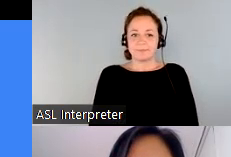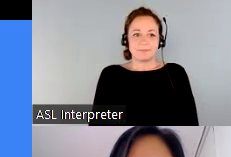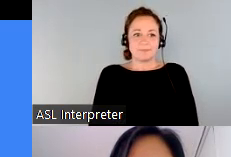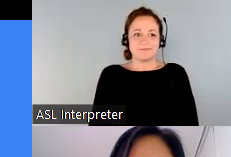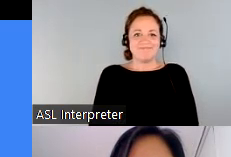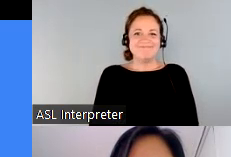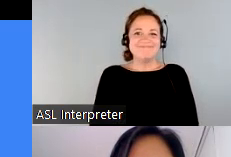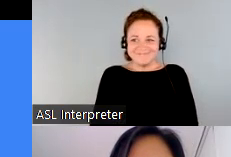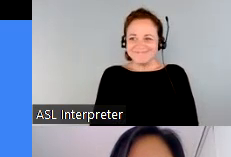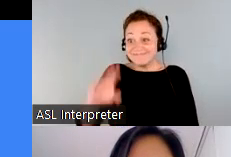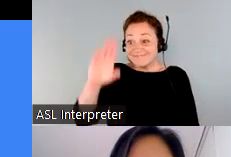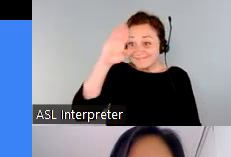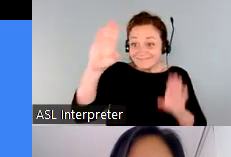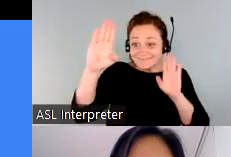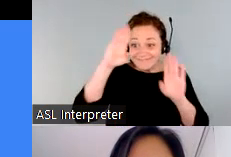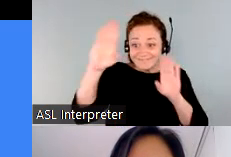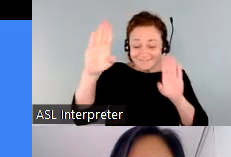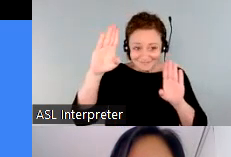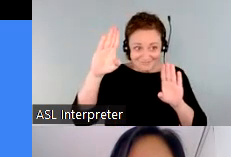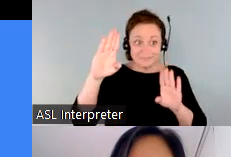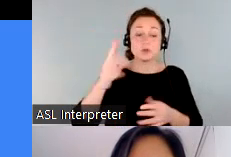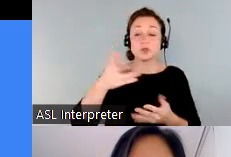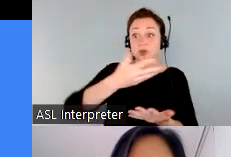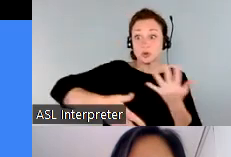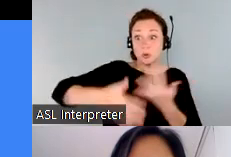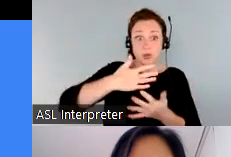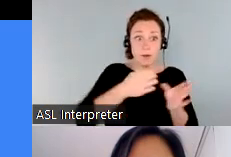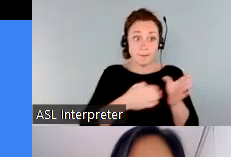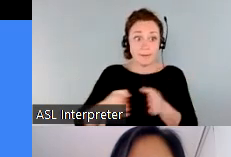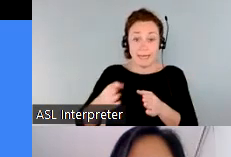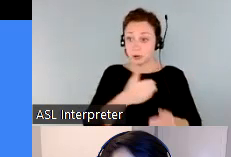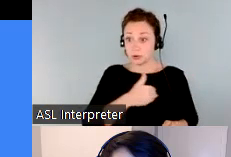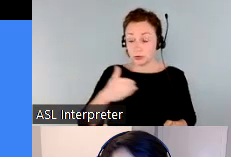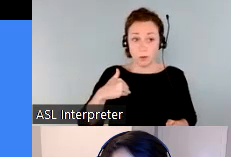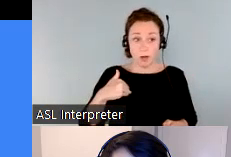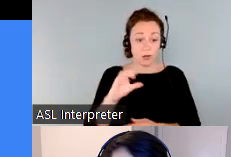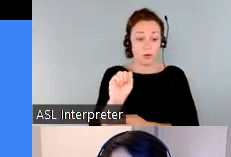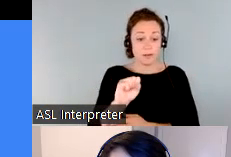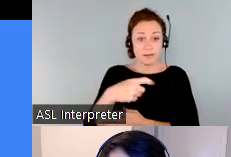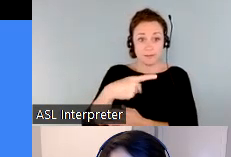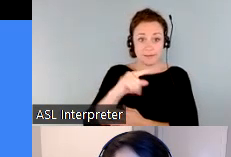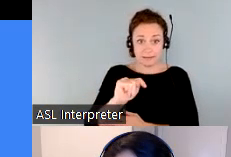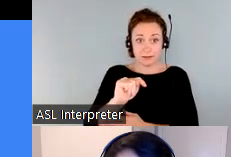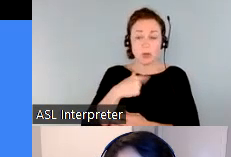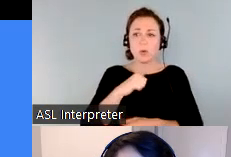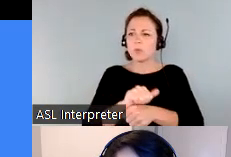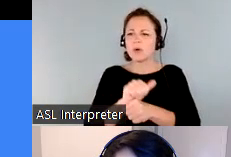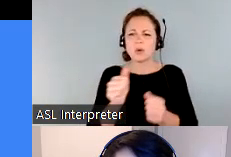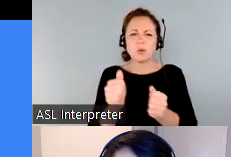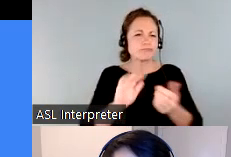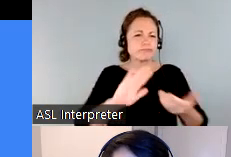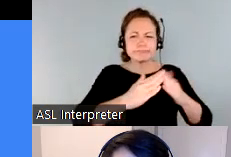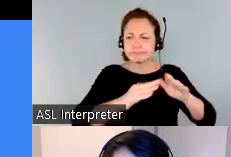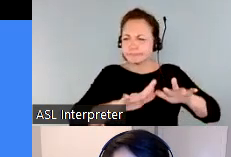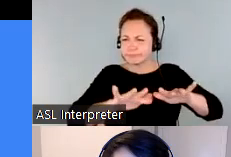Hi, everyone. So Social Planning Toronto works with diverse communities and neighborhoods across the geography of